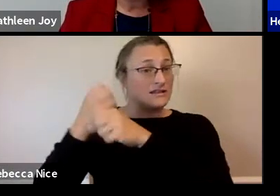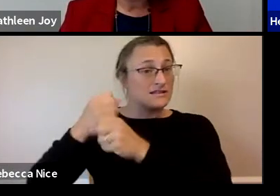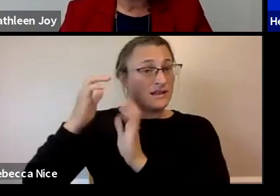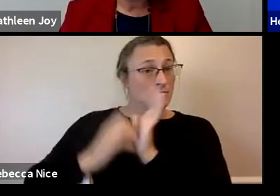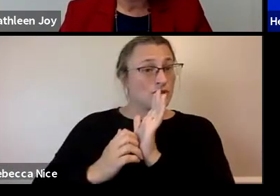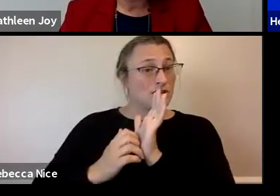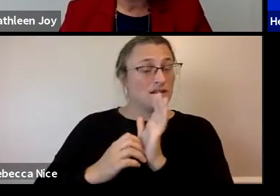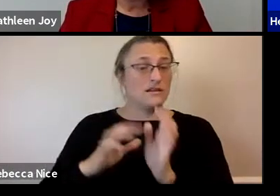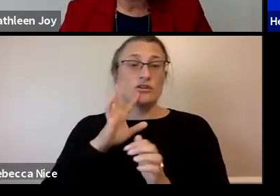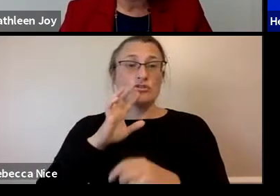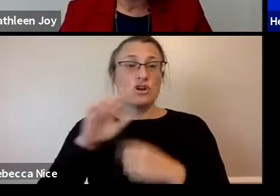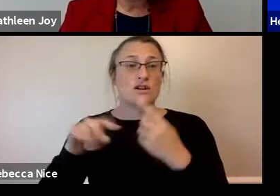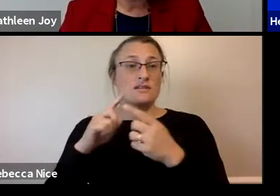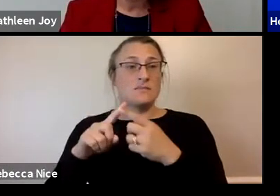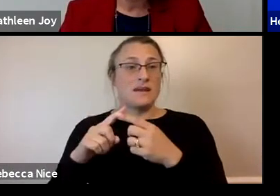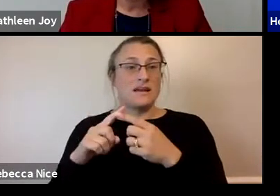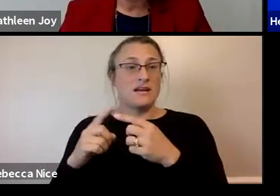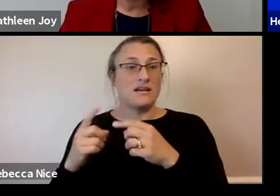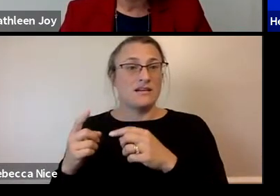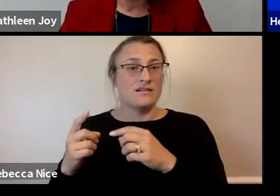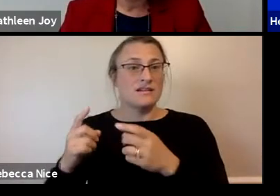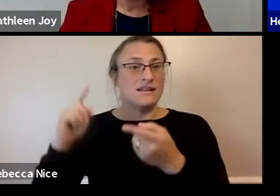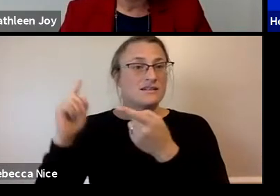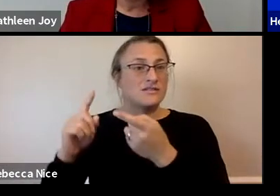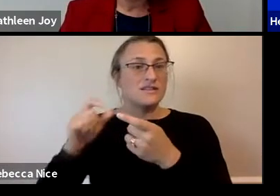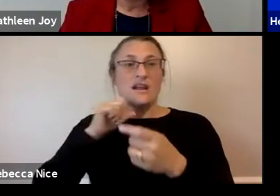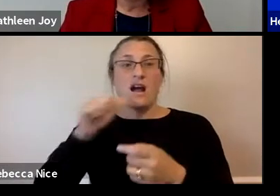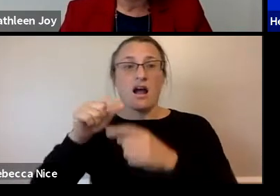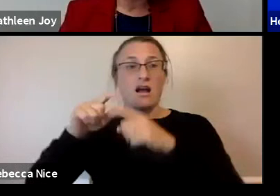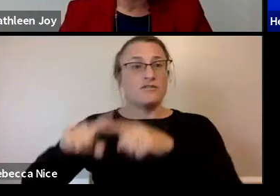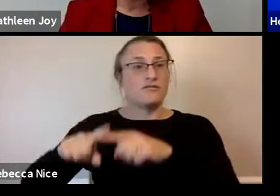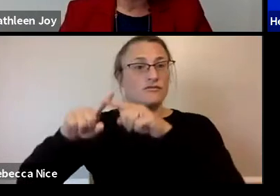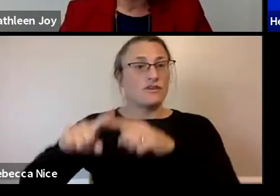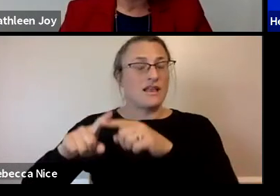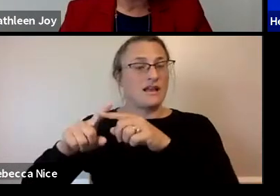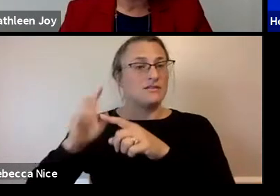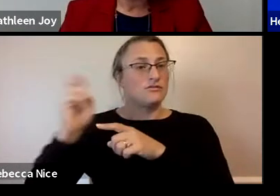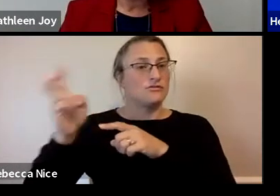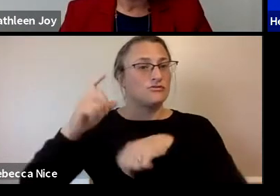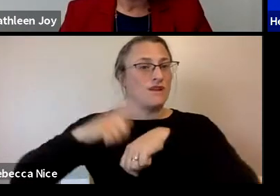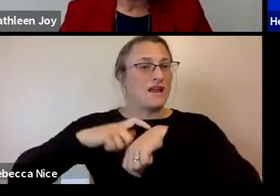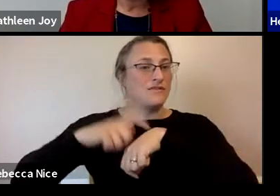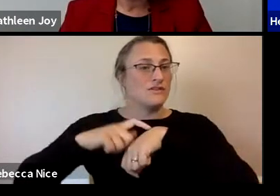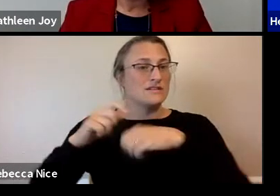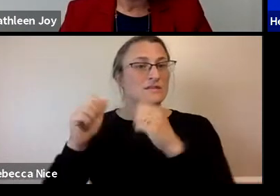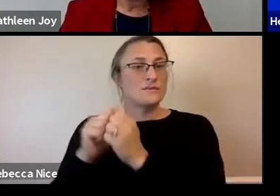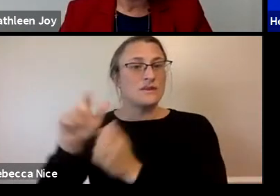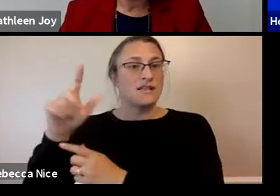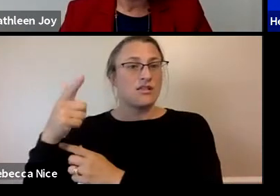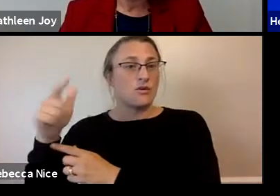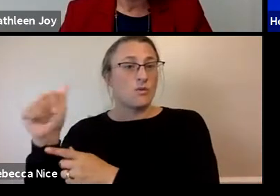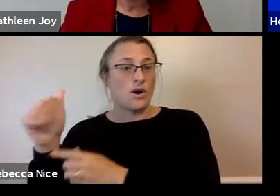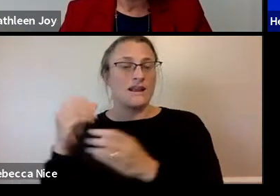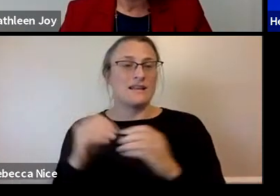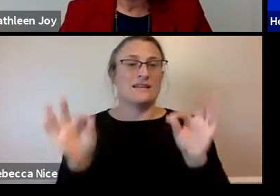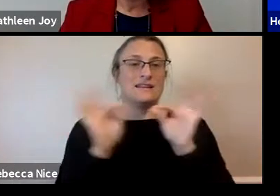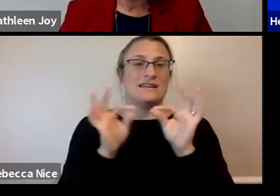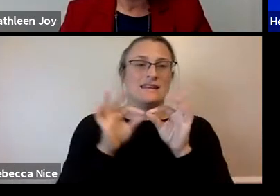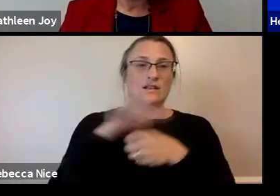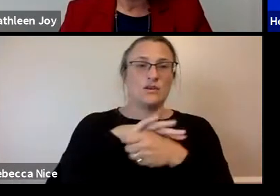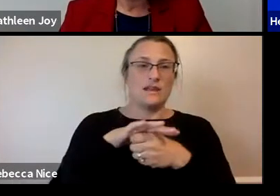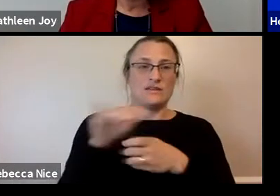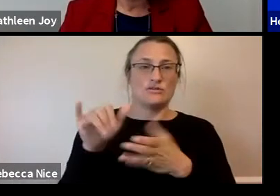increasing and unreliable travel times between LaGuardia and key locations within New York City, and limited passenger and